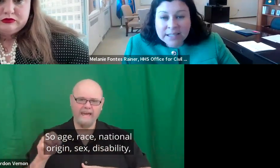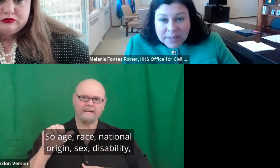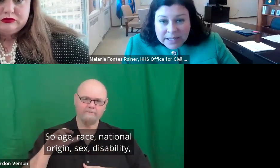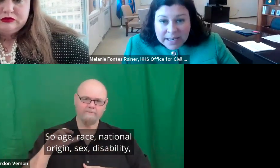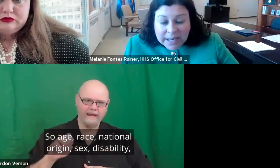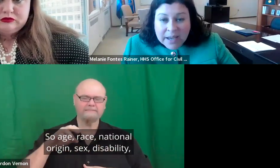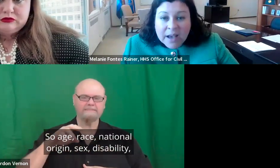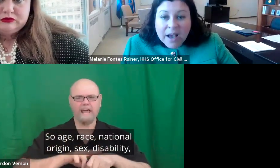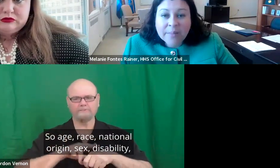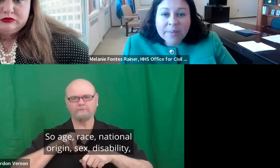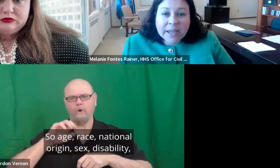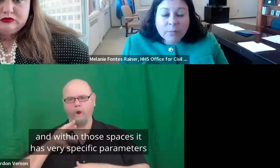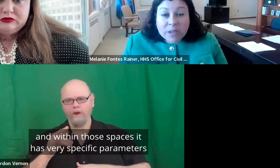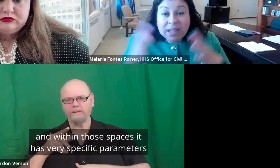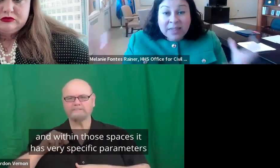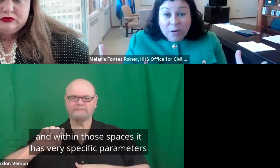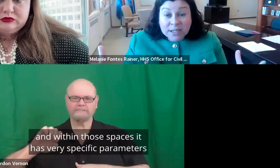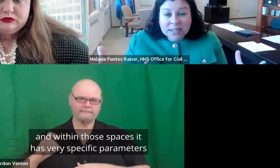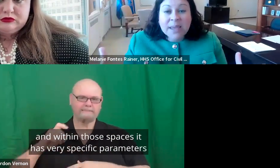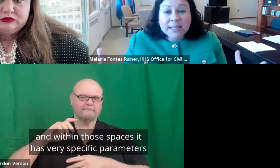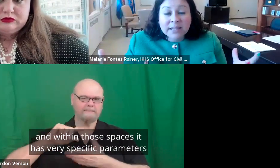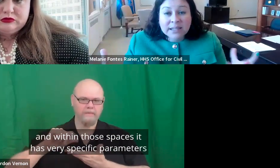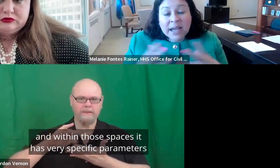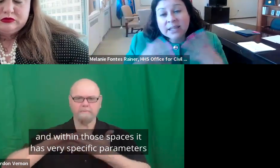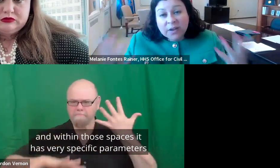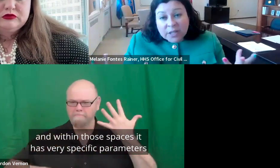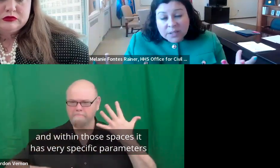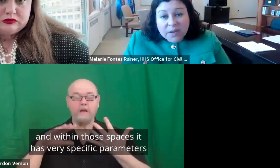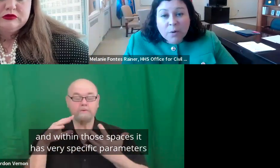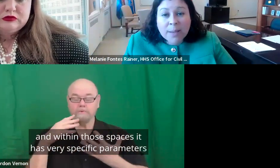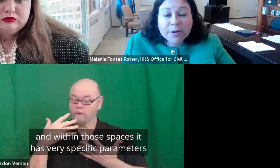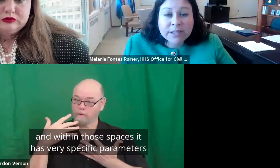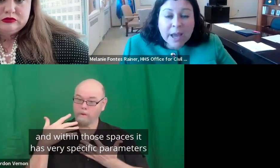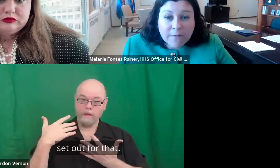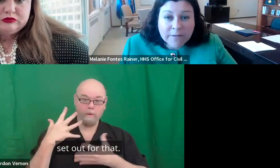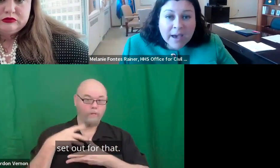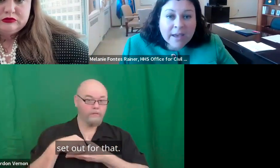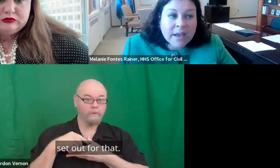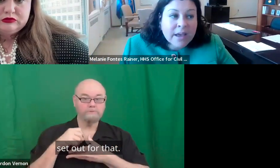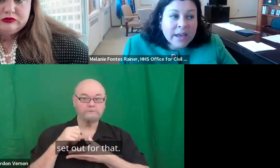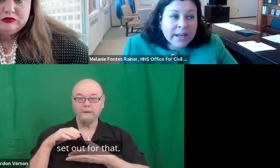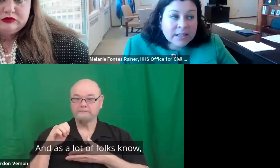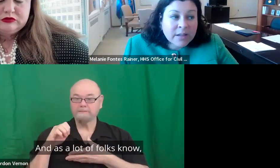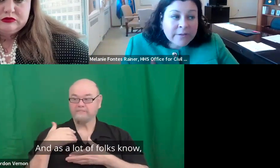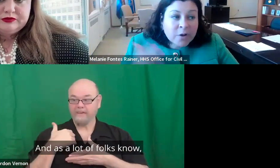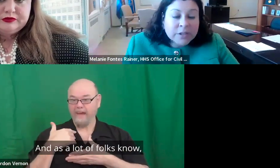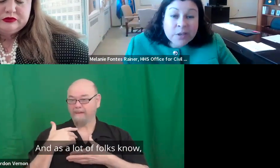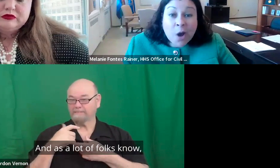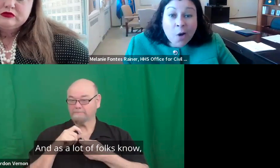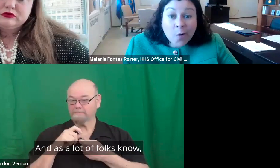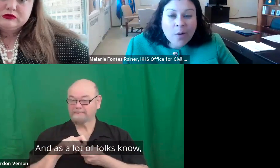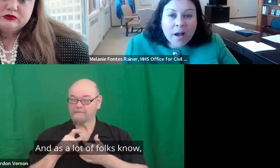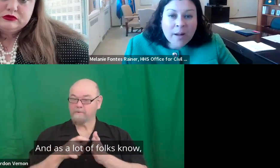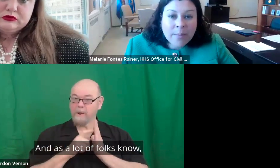sex, disability. And within those spaces, it has very specific parameters set out for that. And as a lot of